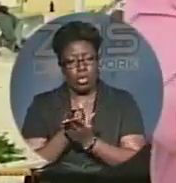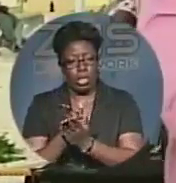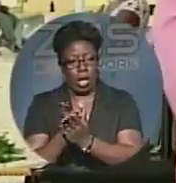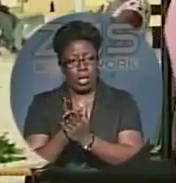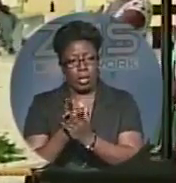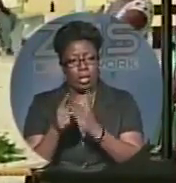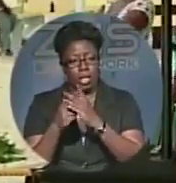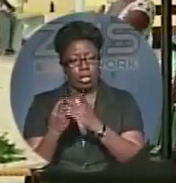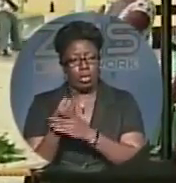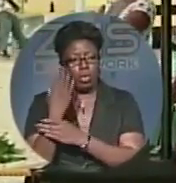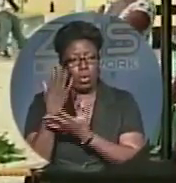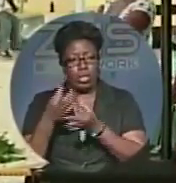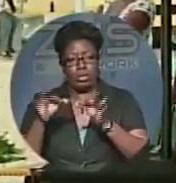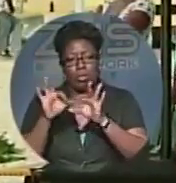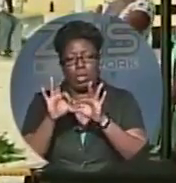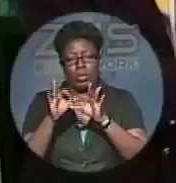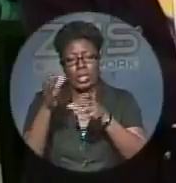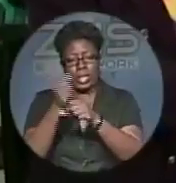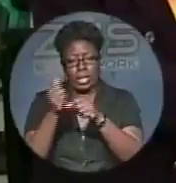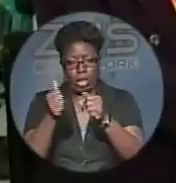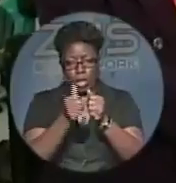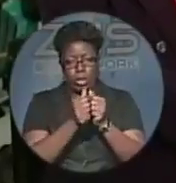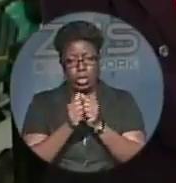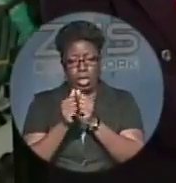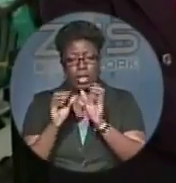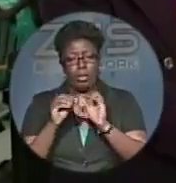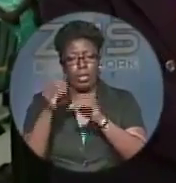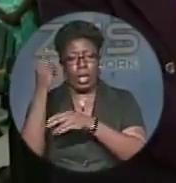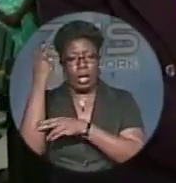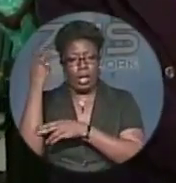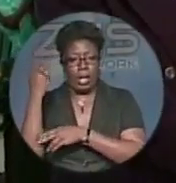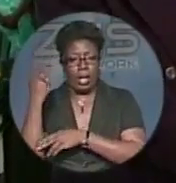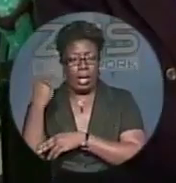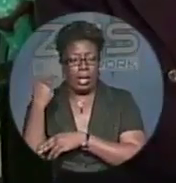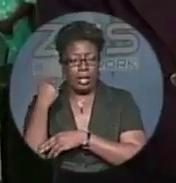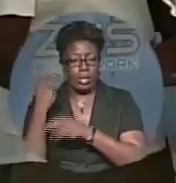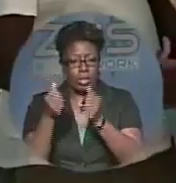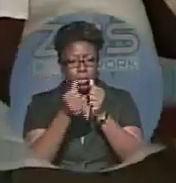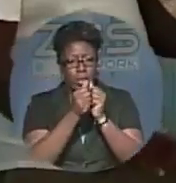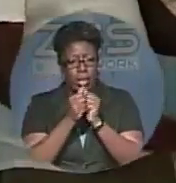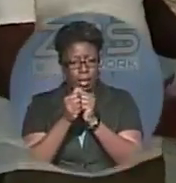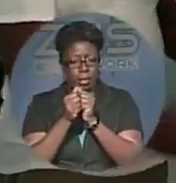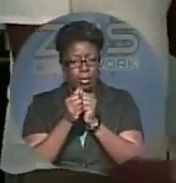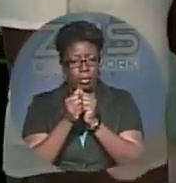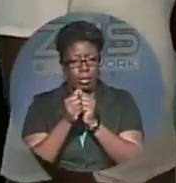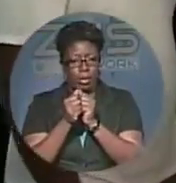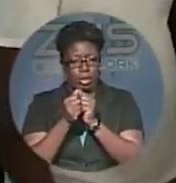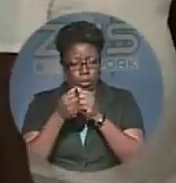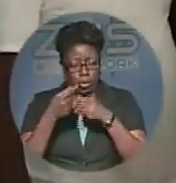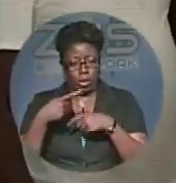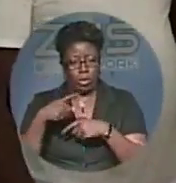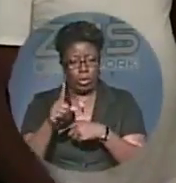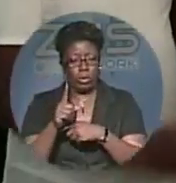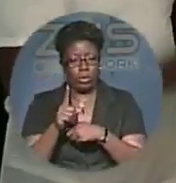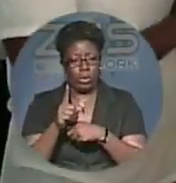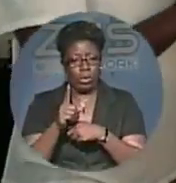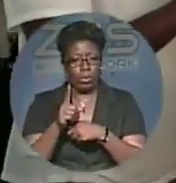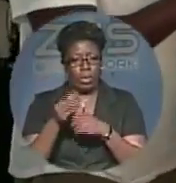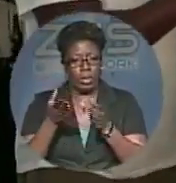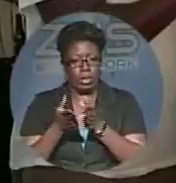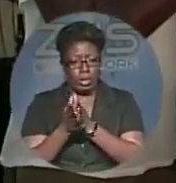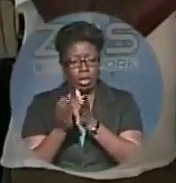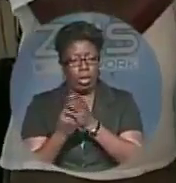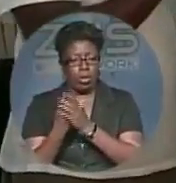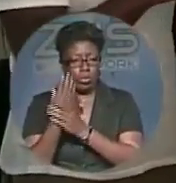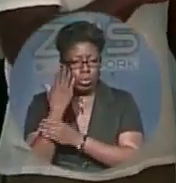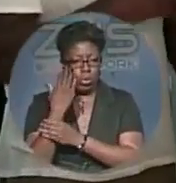and it is important that all of us get together and put our heads together to continue to grow sailing and to continue to grow